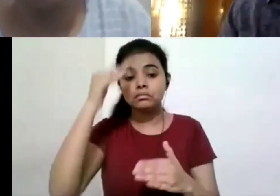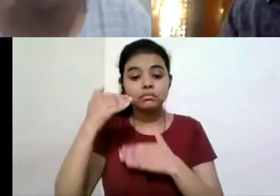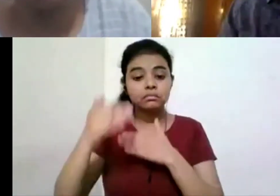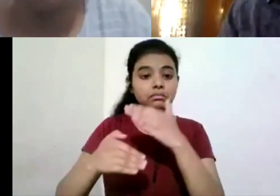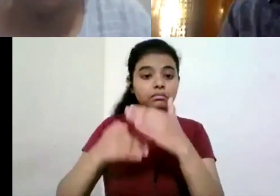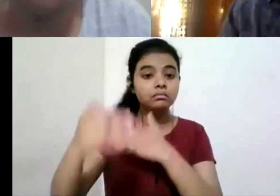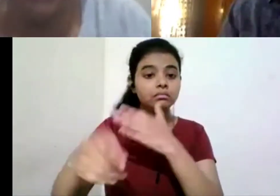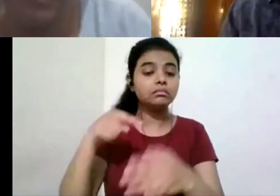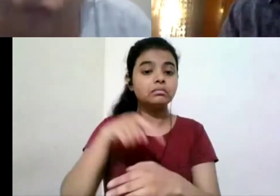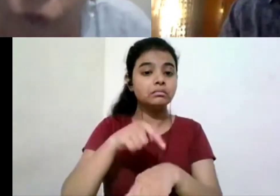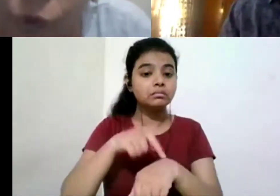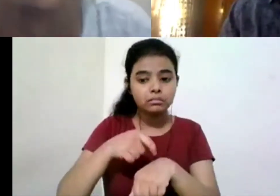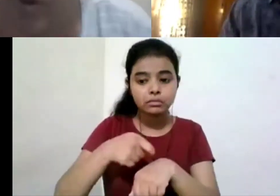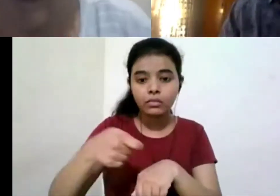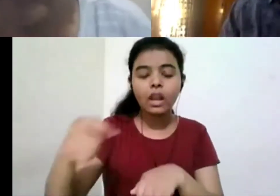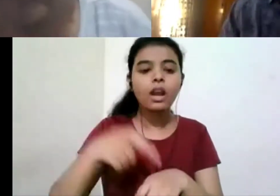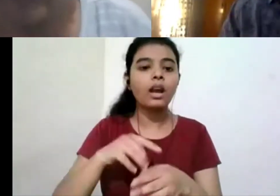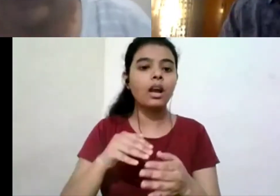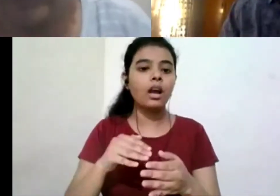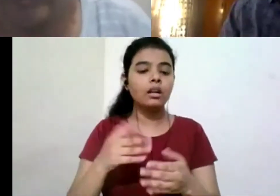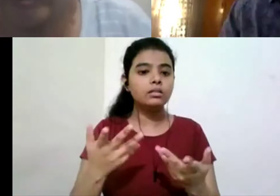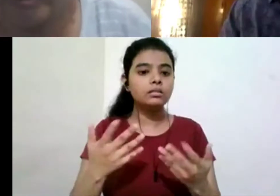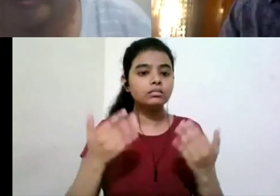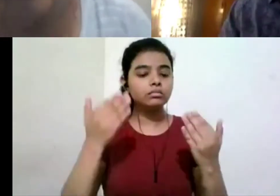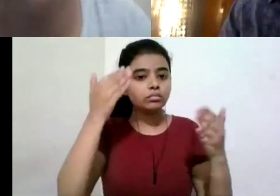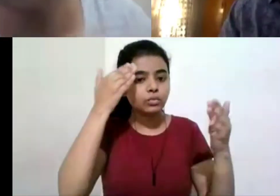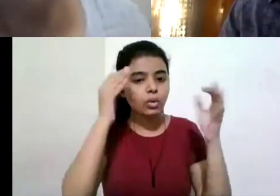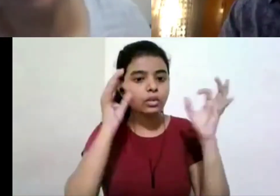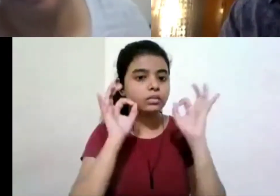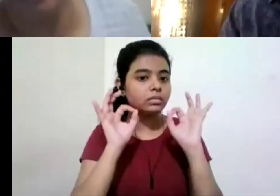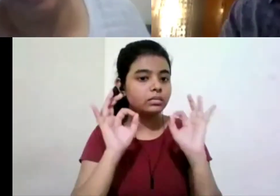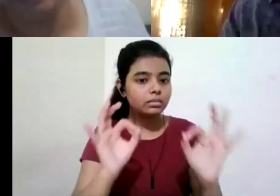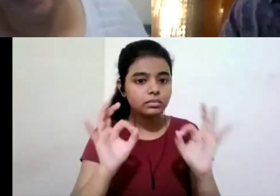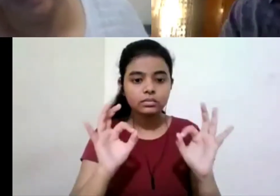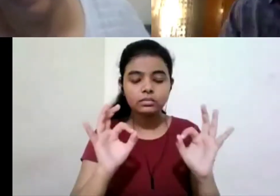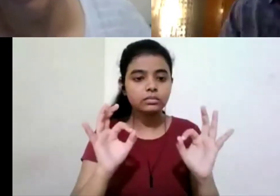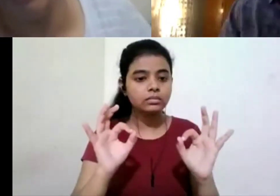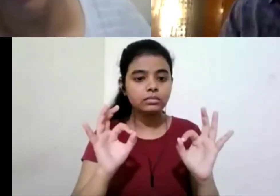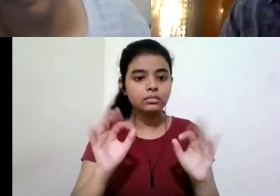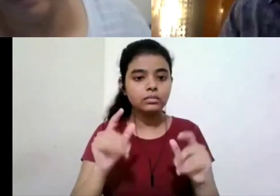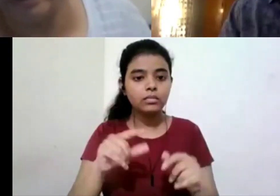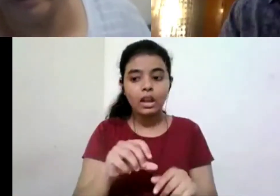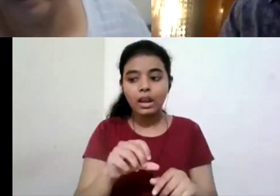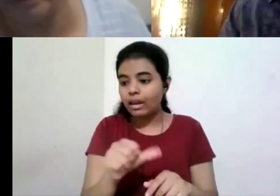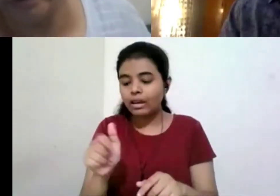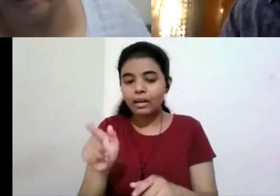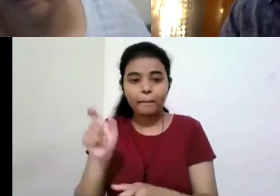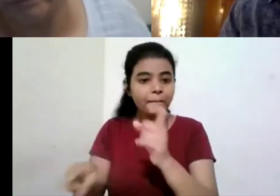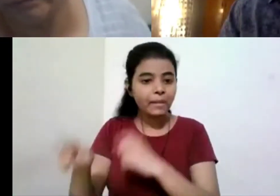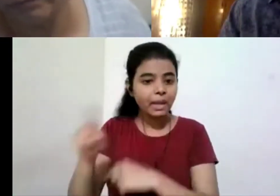a period of time gives you a body of knowledge which is not there in other